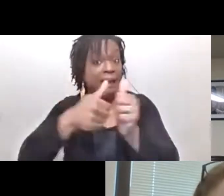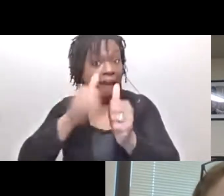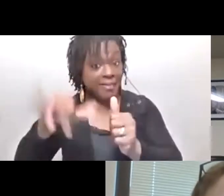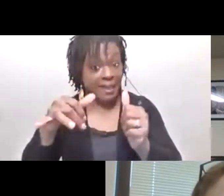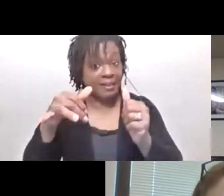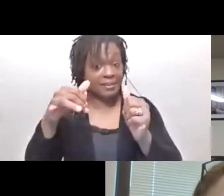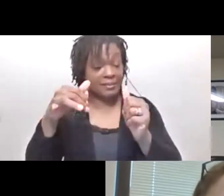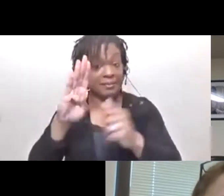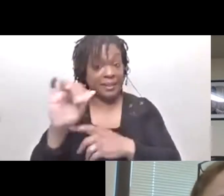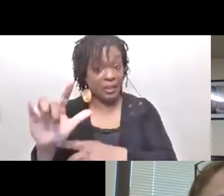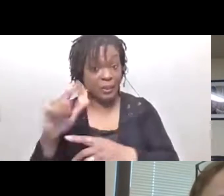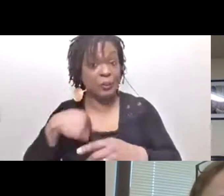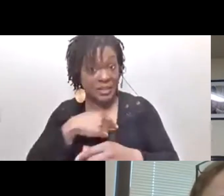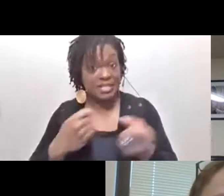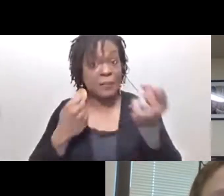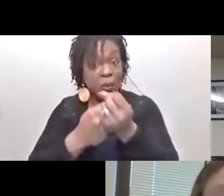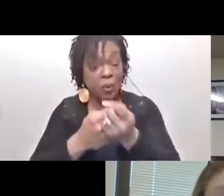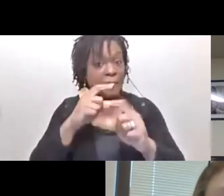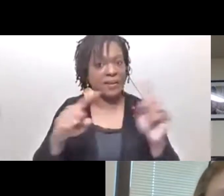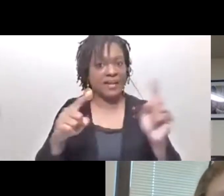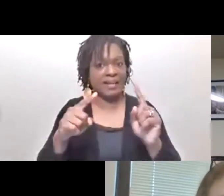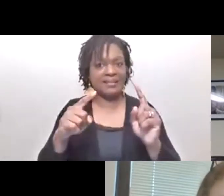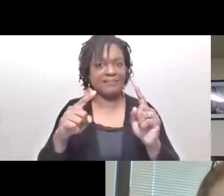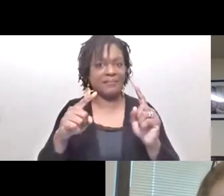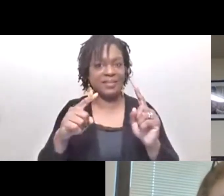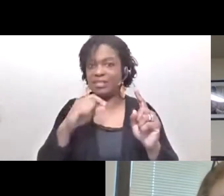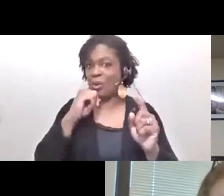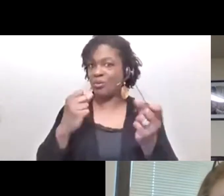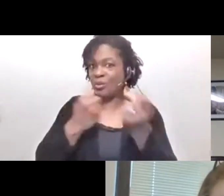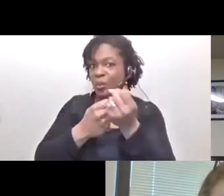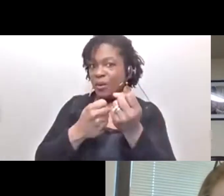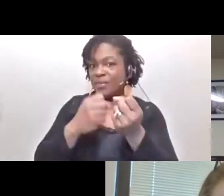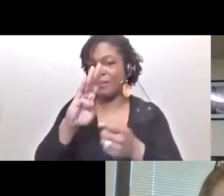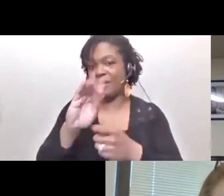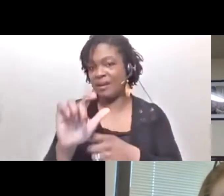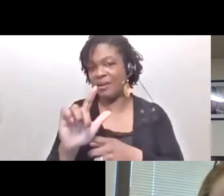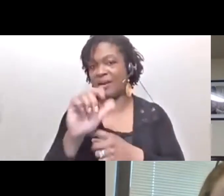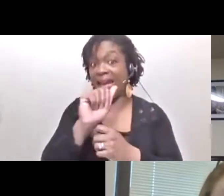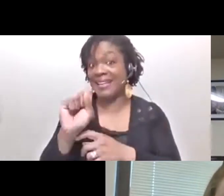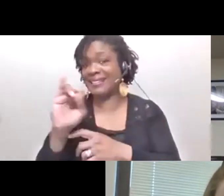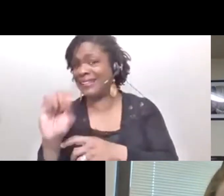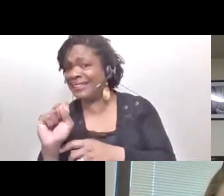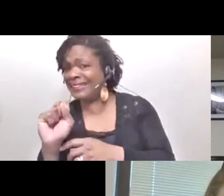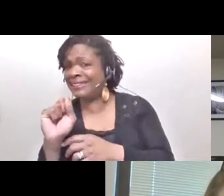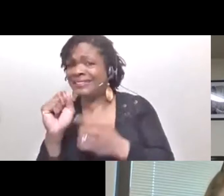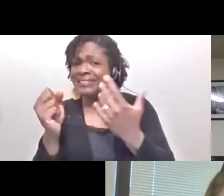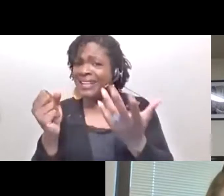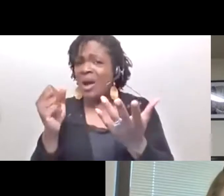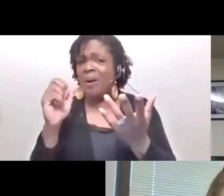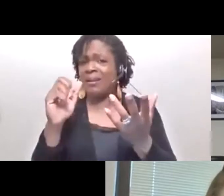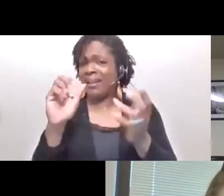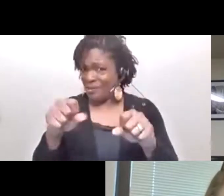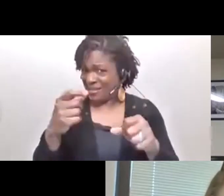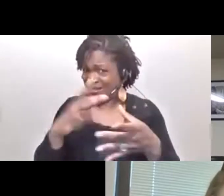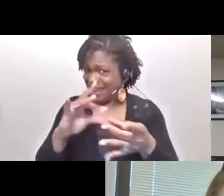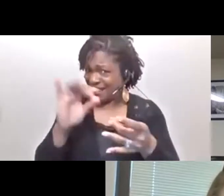done, so that we don't, I don't want to put out the idea that GACDA doesn't support the spirit of what they're trying to do. Does that